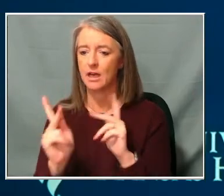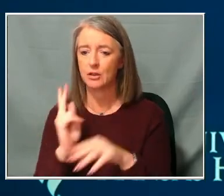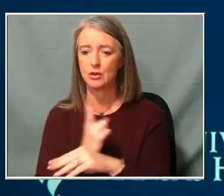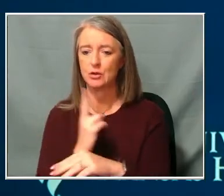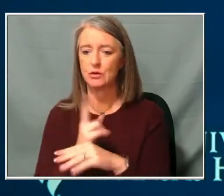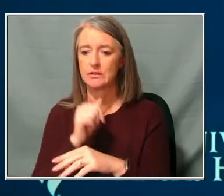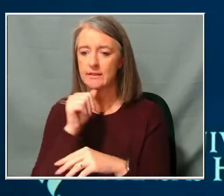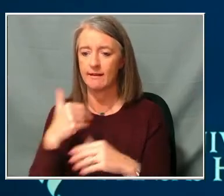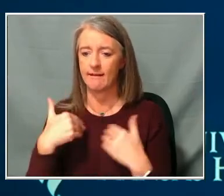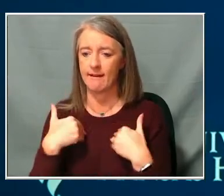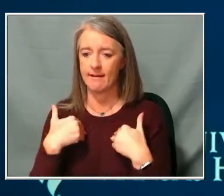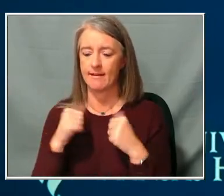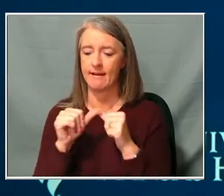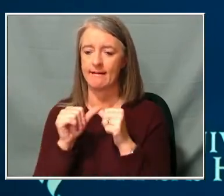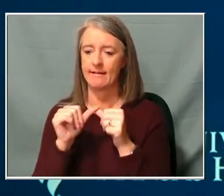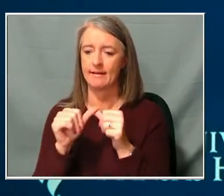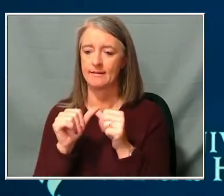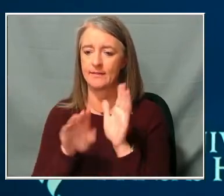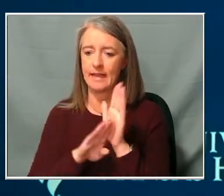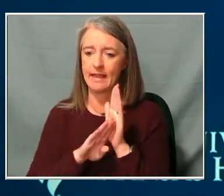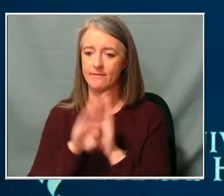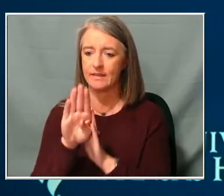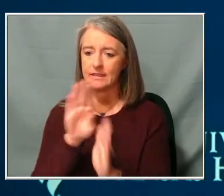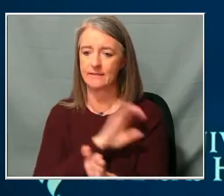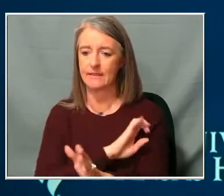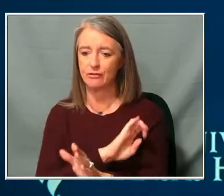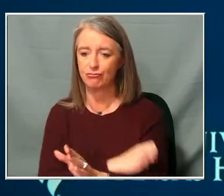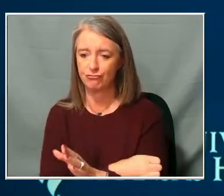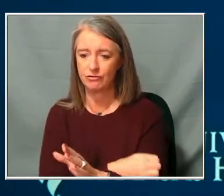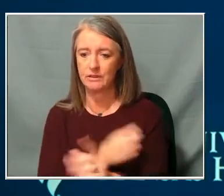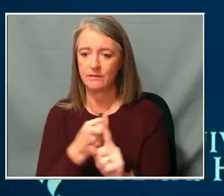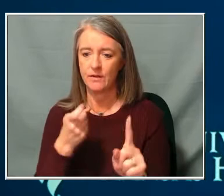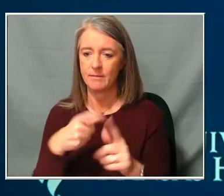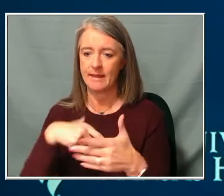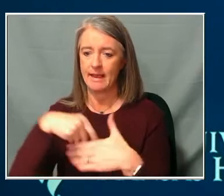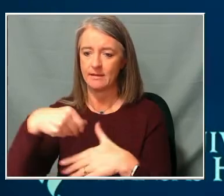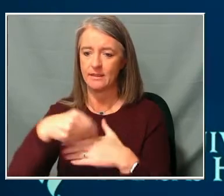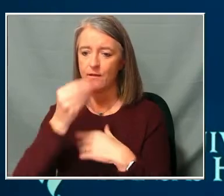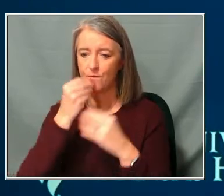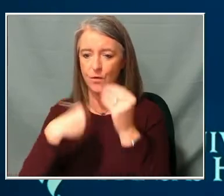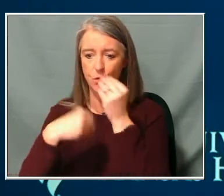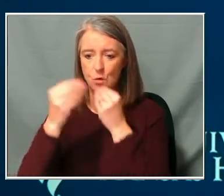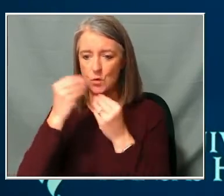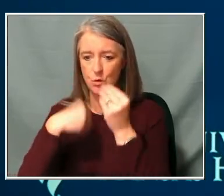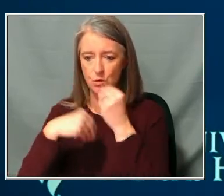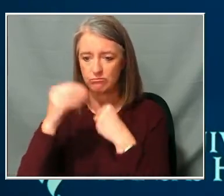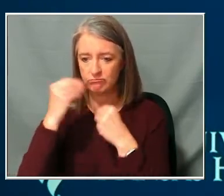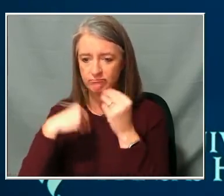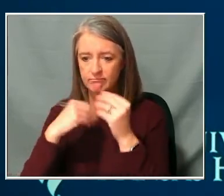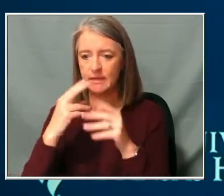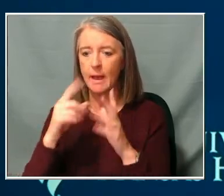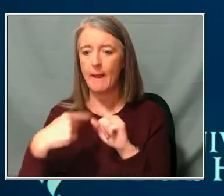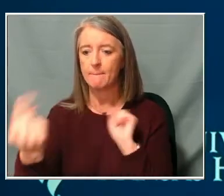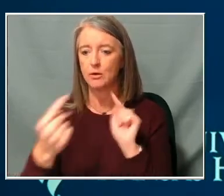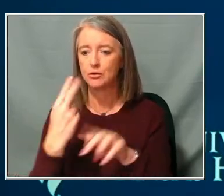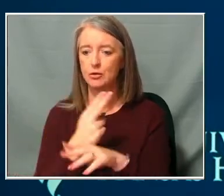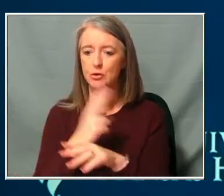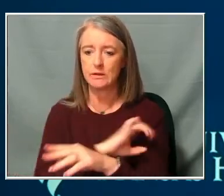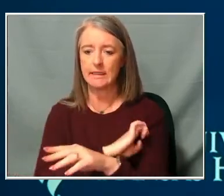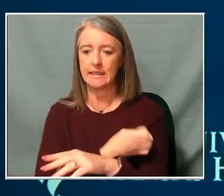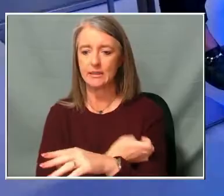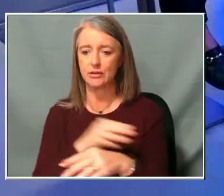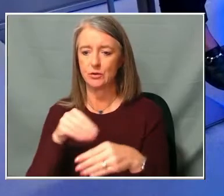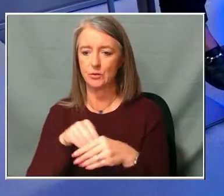having a sort of a constant influx of energy from the outside, so food taking in as opposed to using the energy that we have stored in our